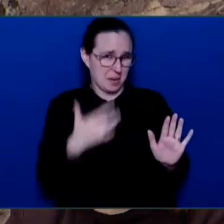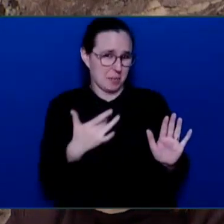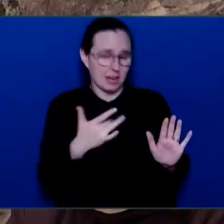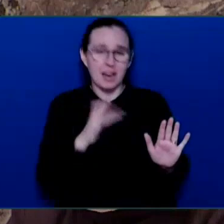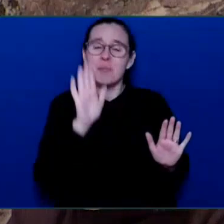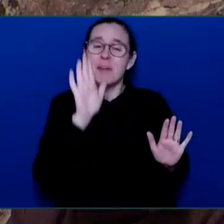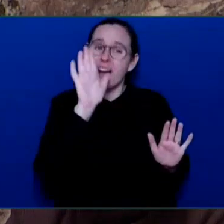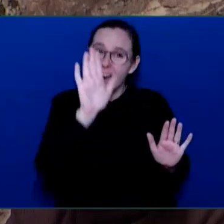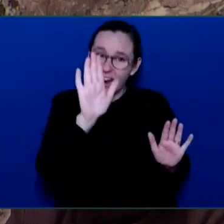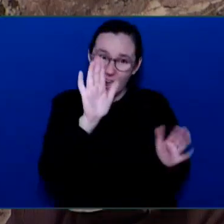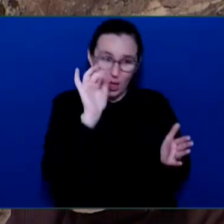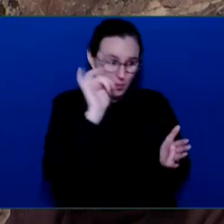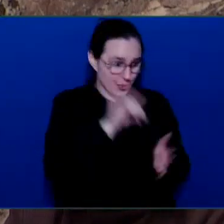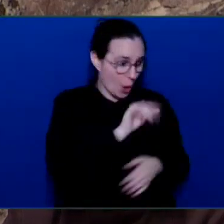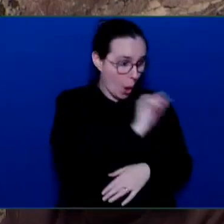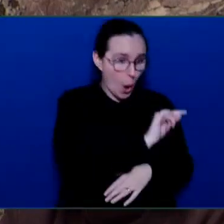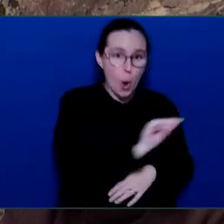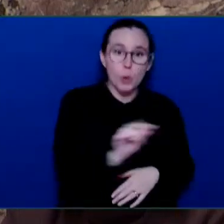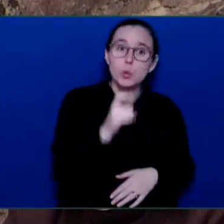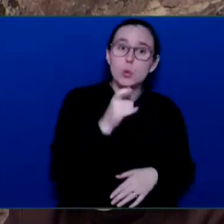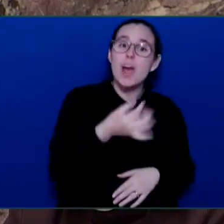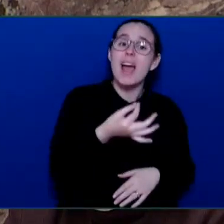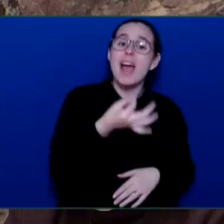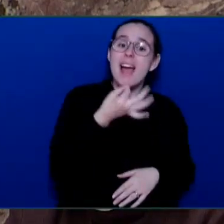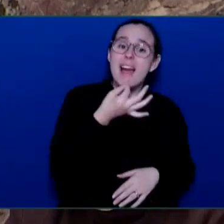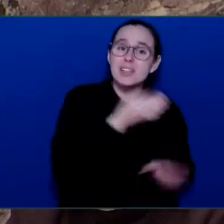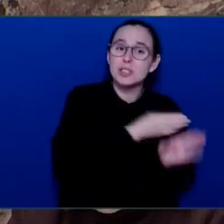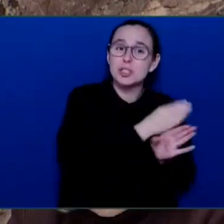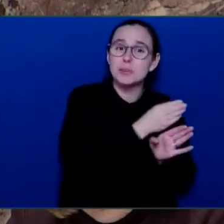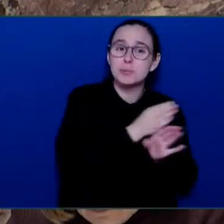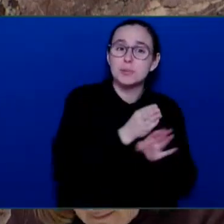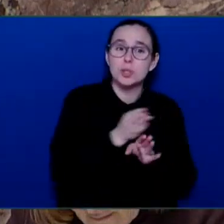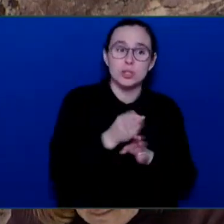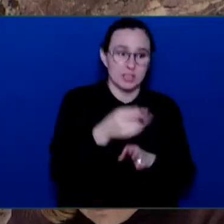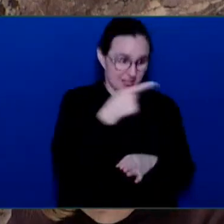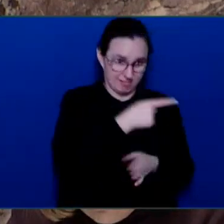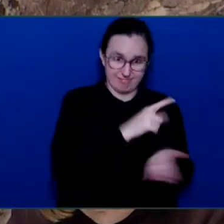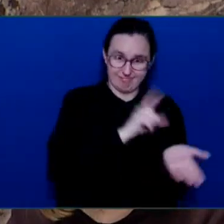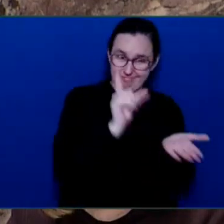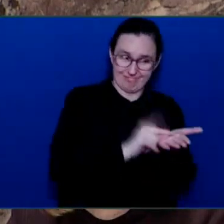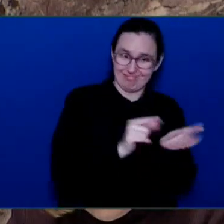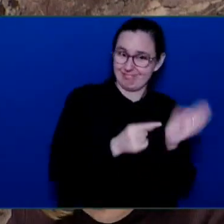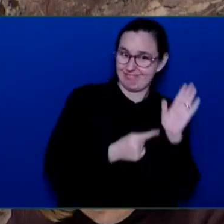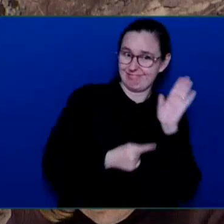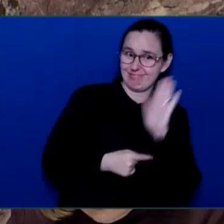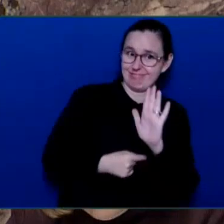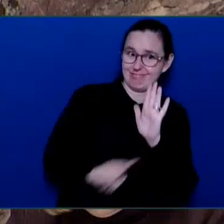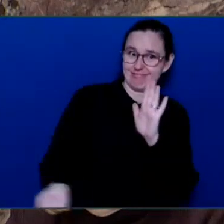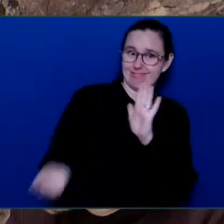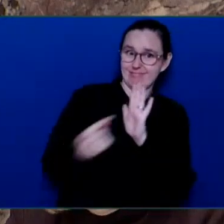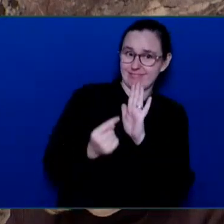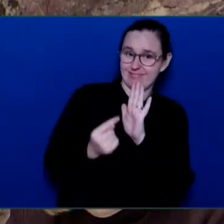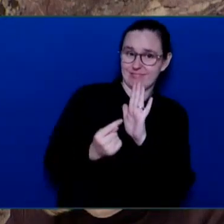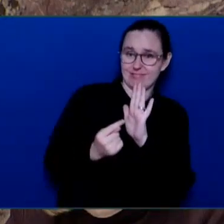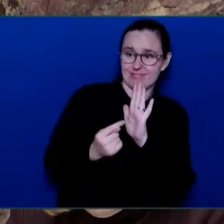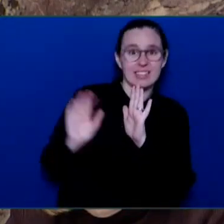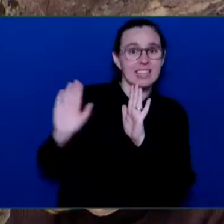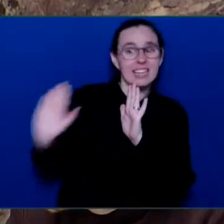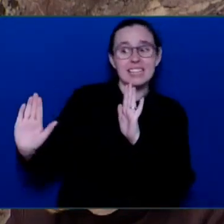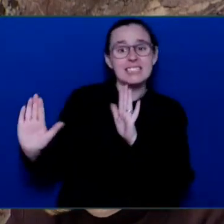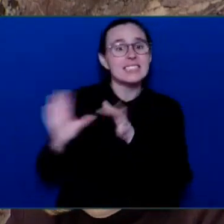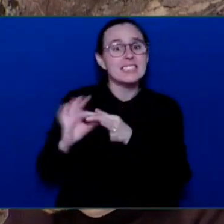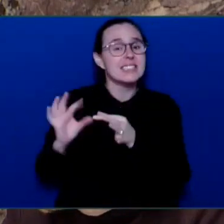minister's arguments, make 0 sense. By any single measure, this plan